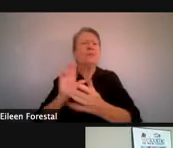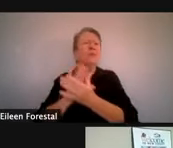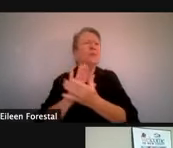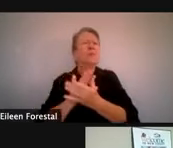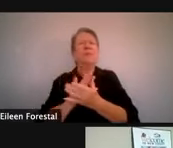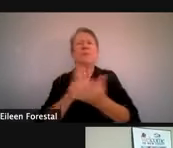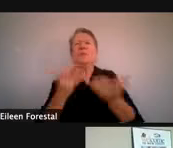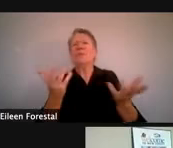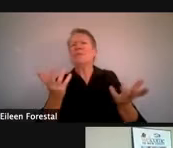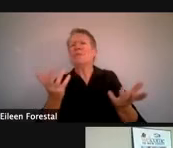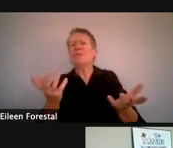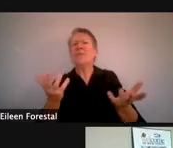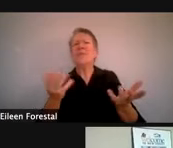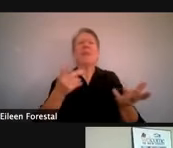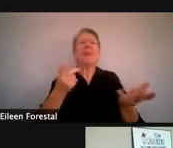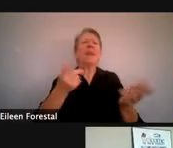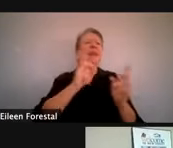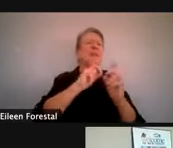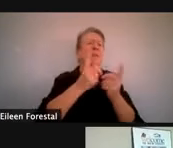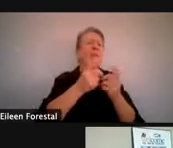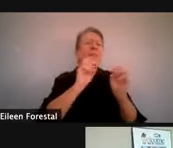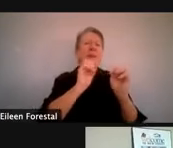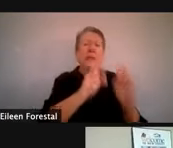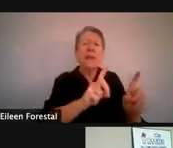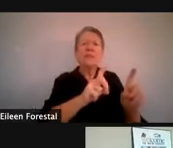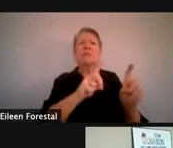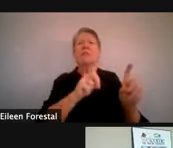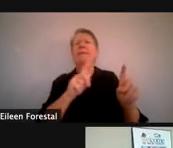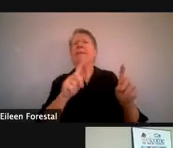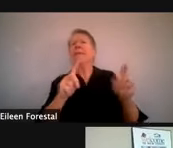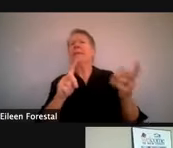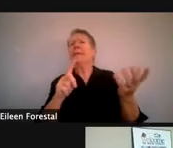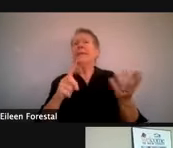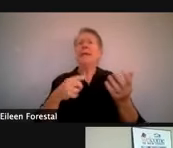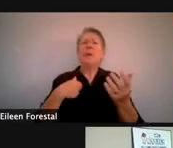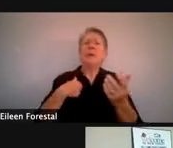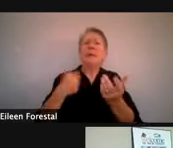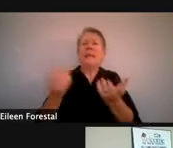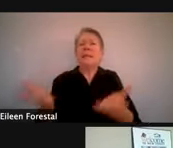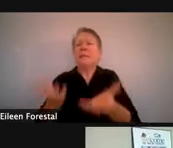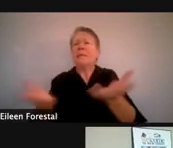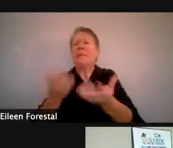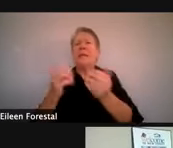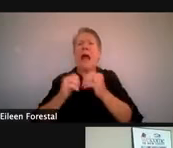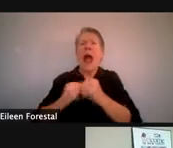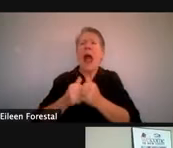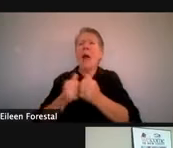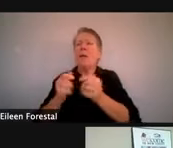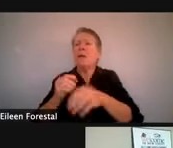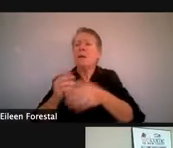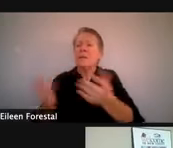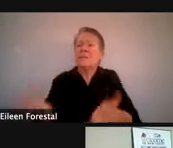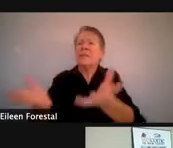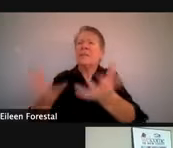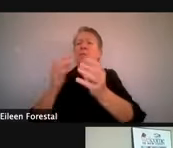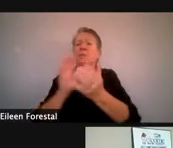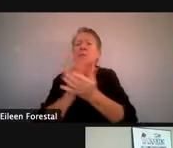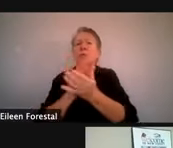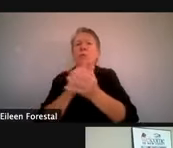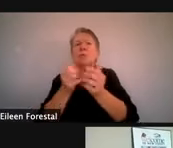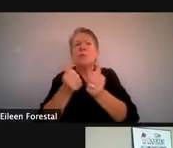to bring more schools, as was your stated goal many months ago, to bring more kids back in person for at least